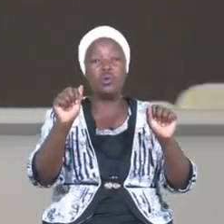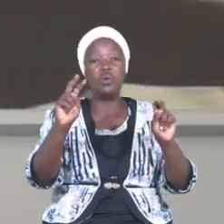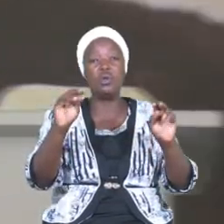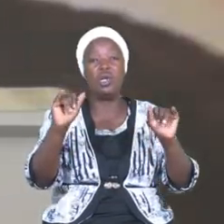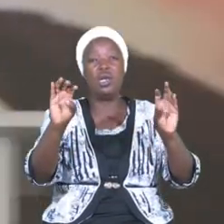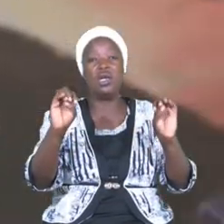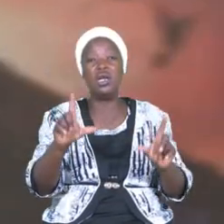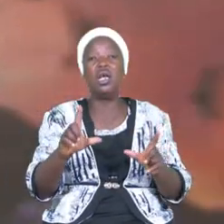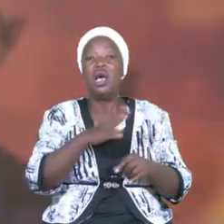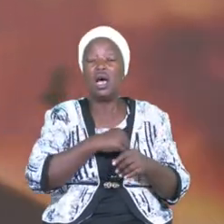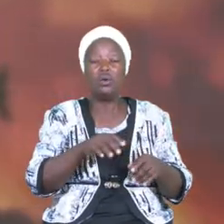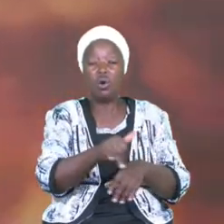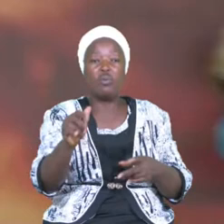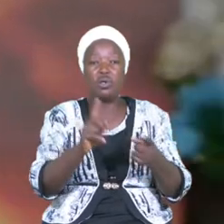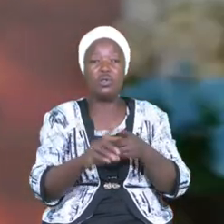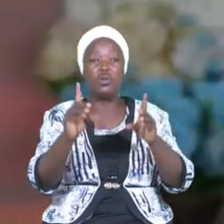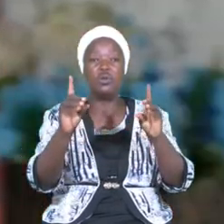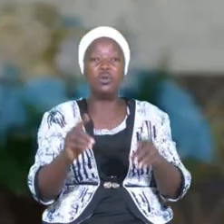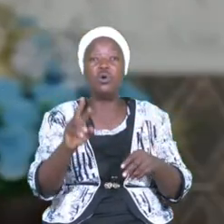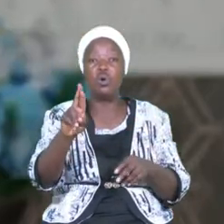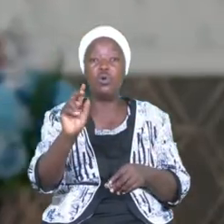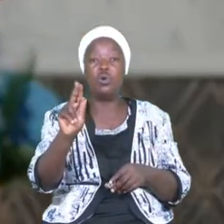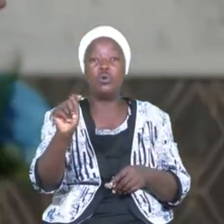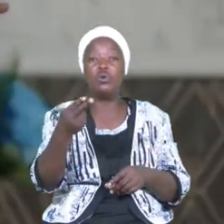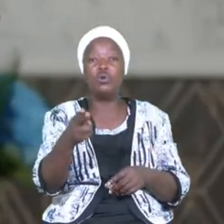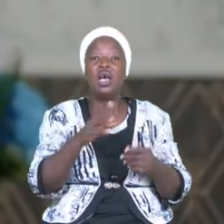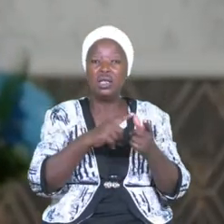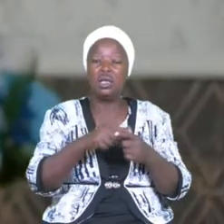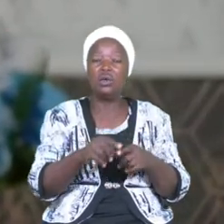Common to Deborah, and she overcame. Common to